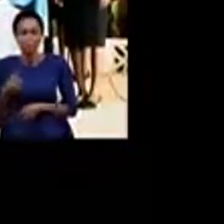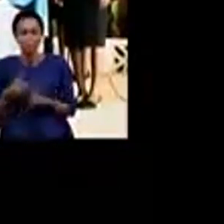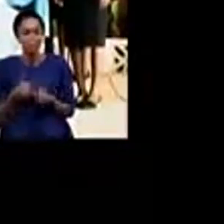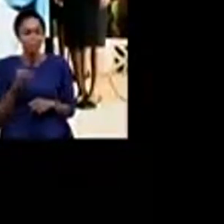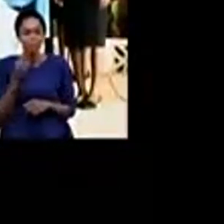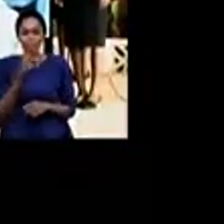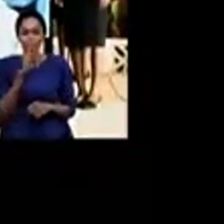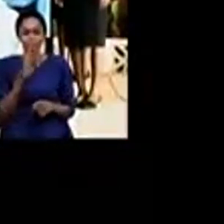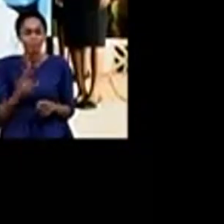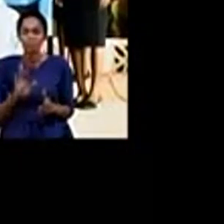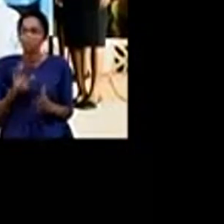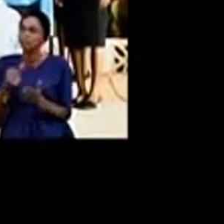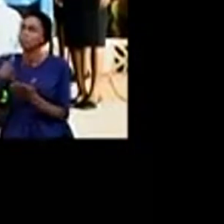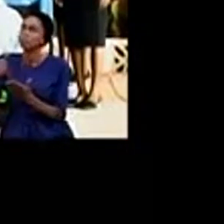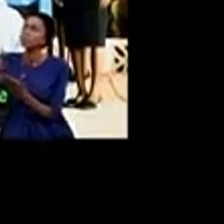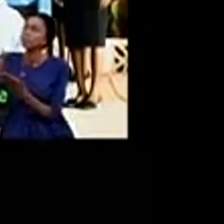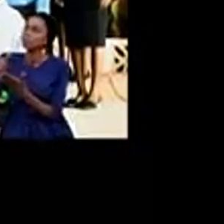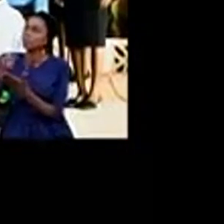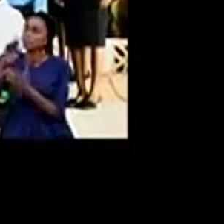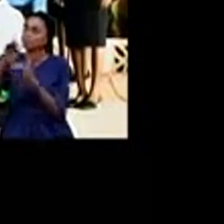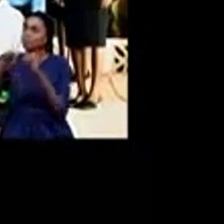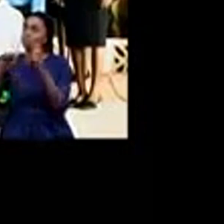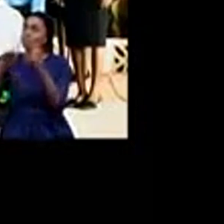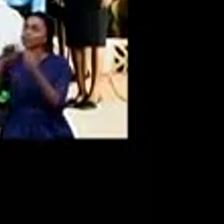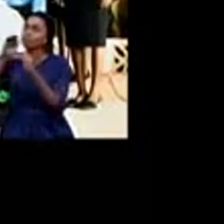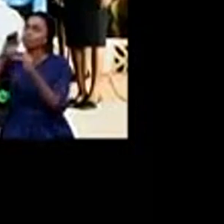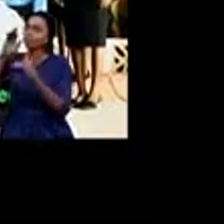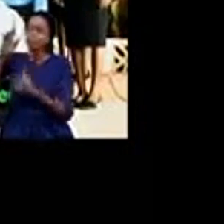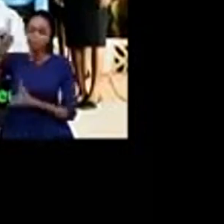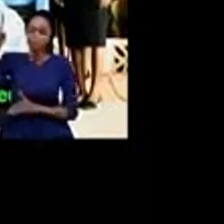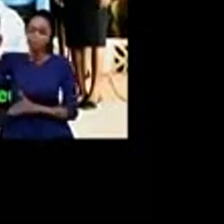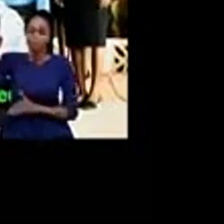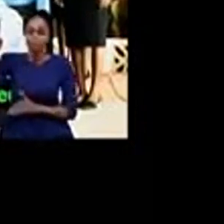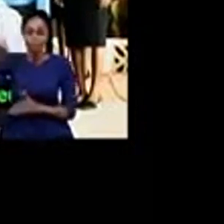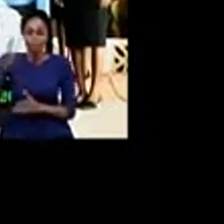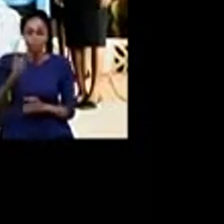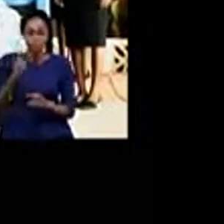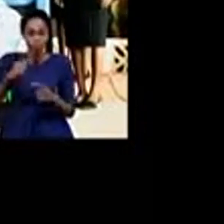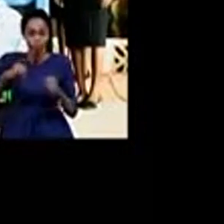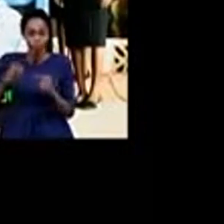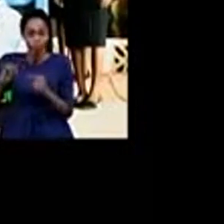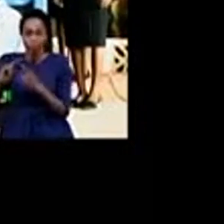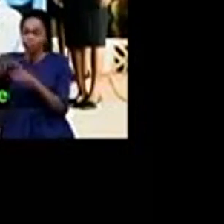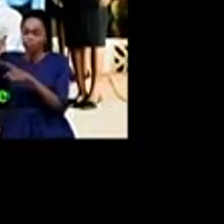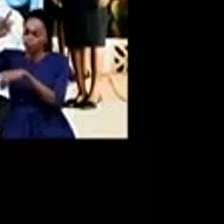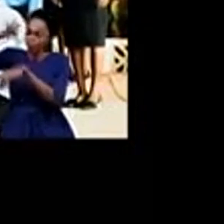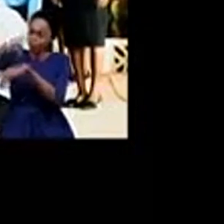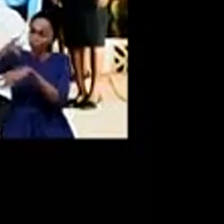you are reaching up, just trying to touch the Lord.